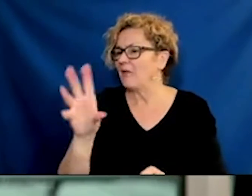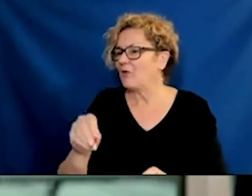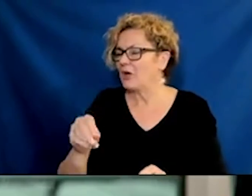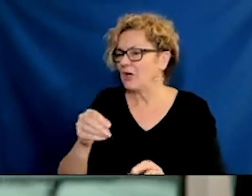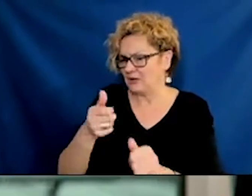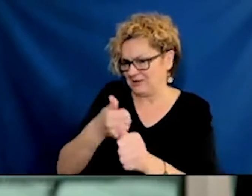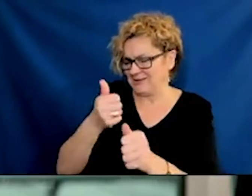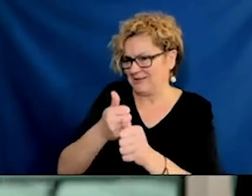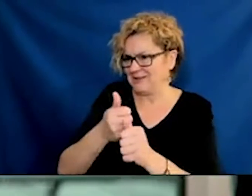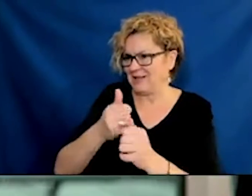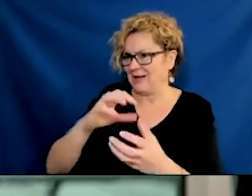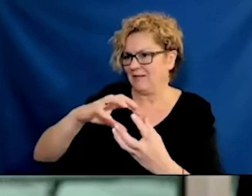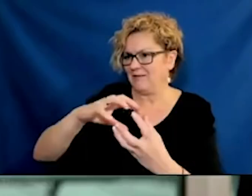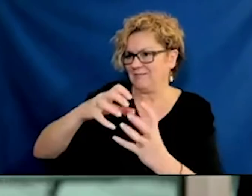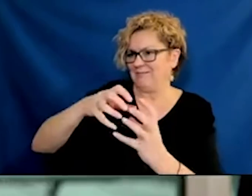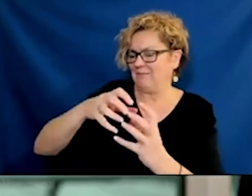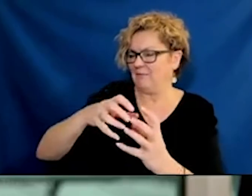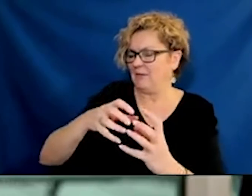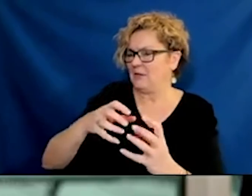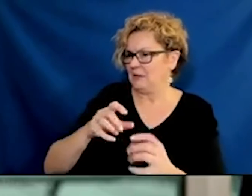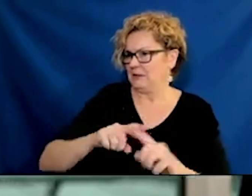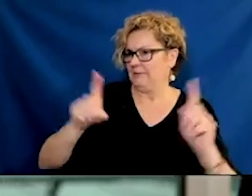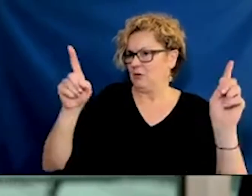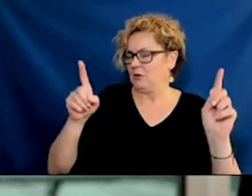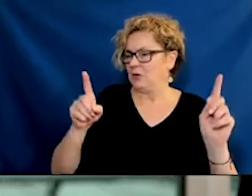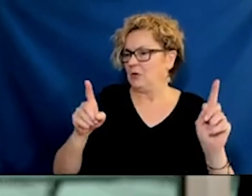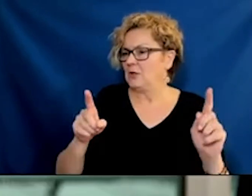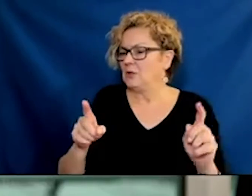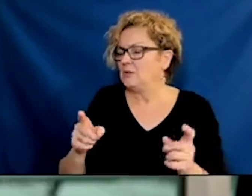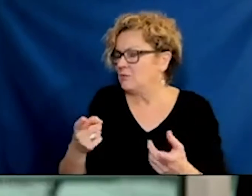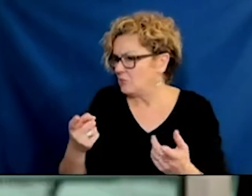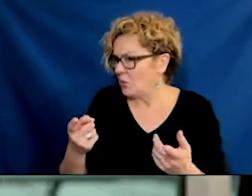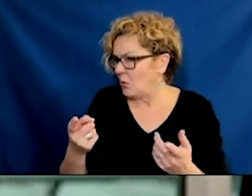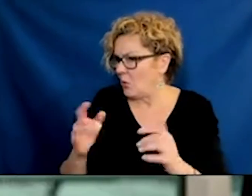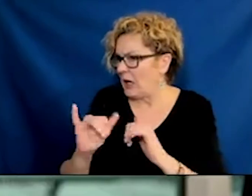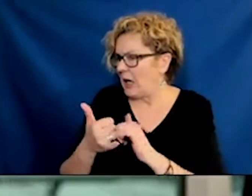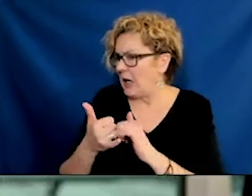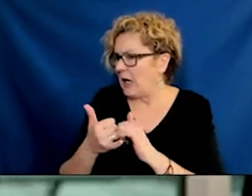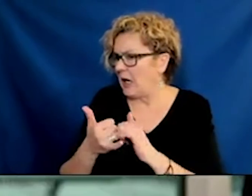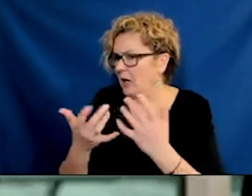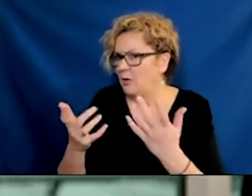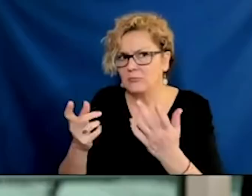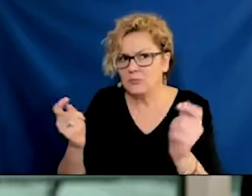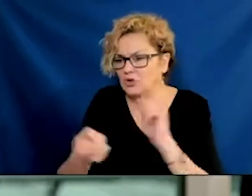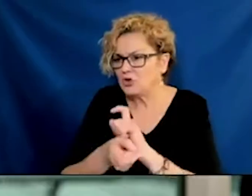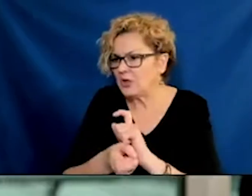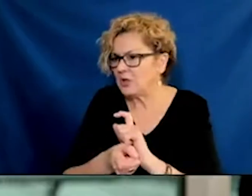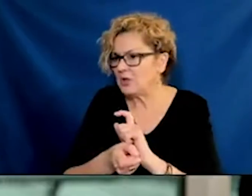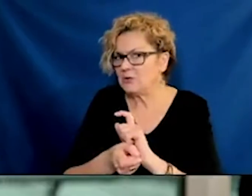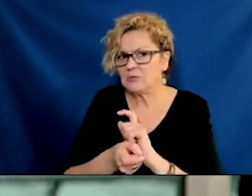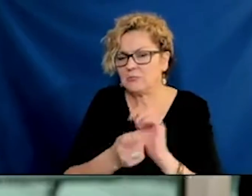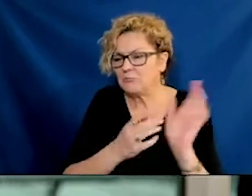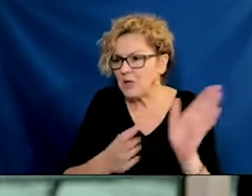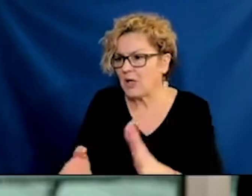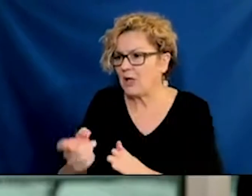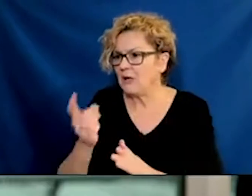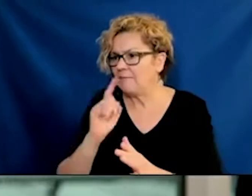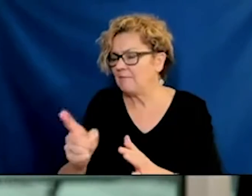as numerous exposures are again being recorded, not just in the Lower Mainland, but in the interior as well? Yes,